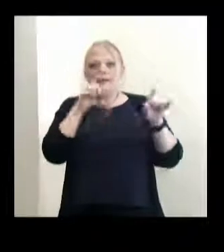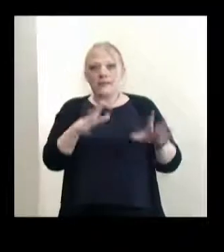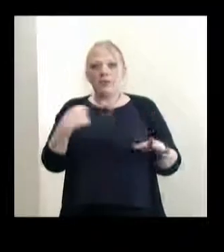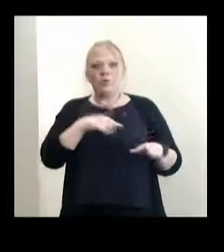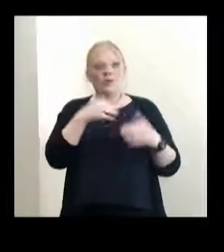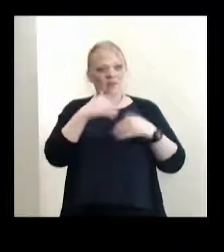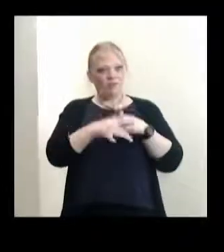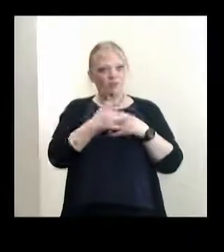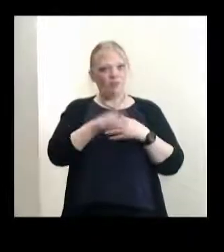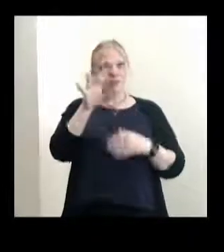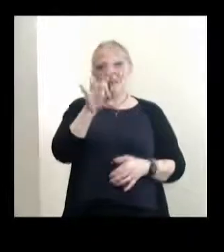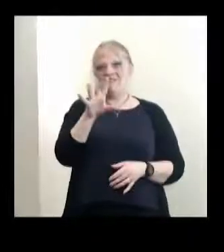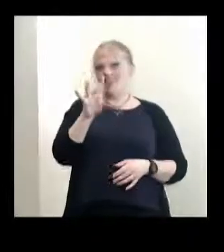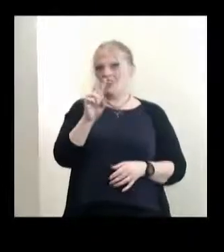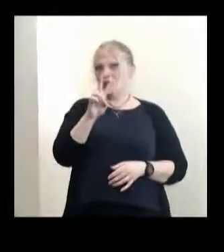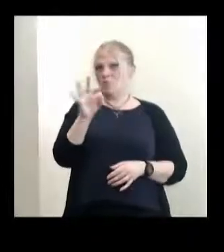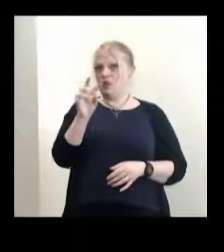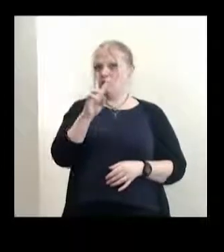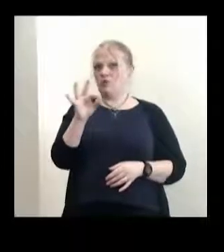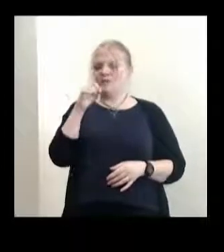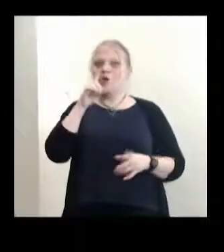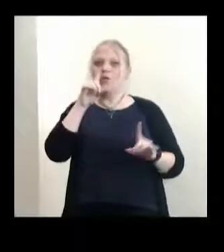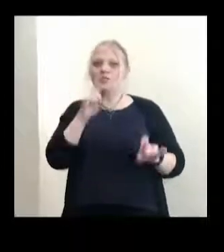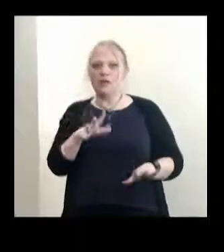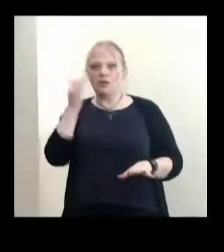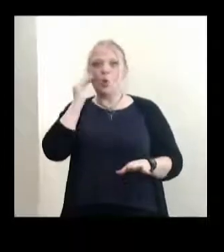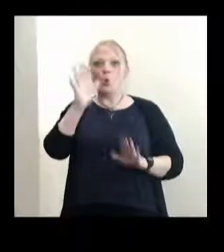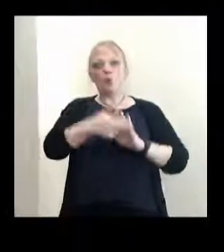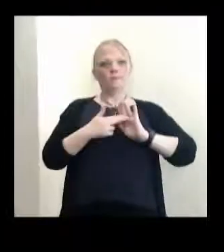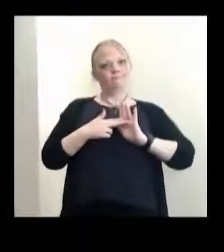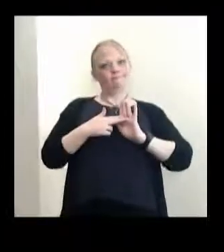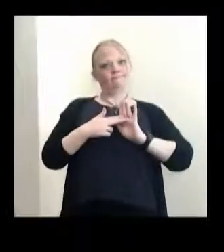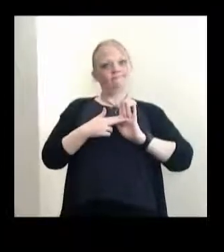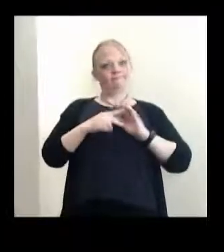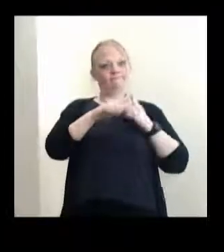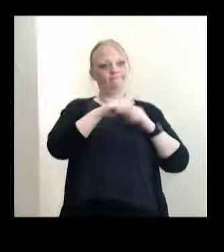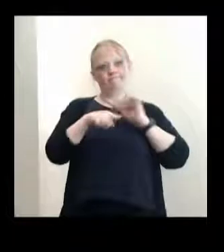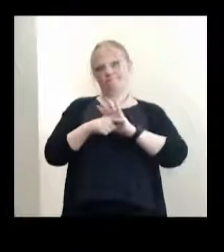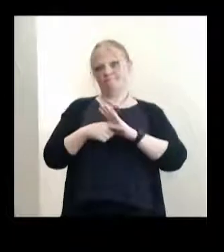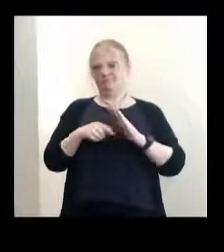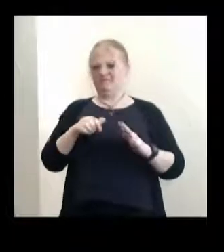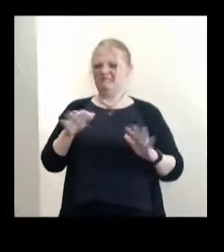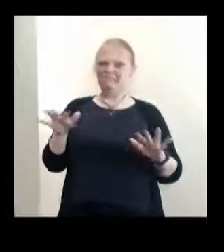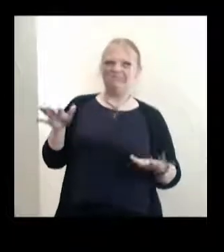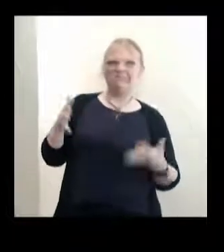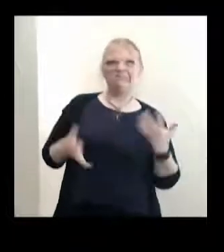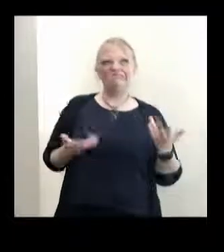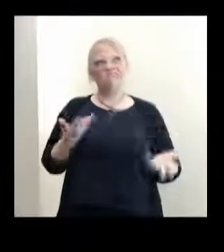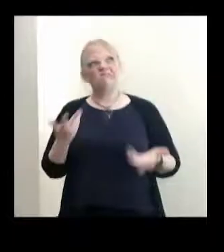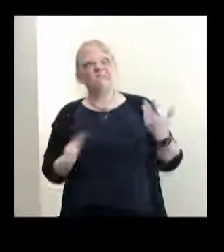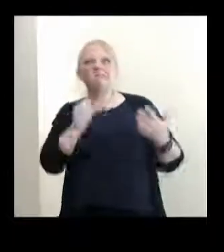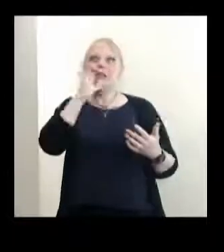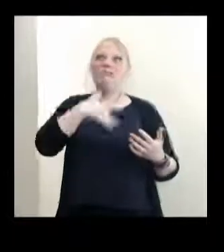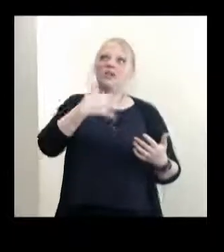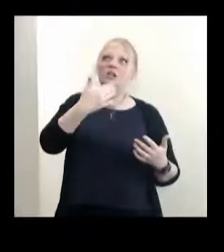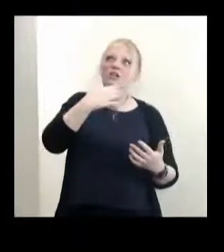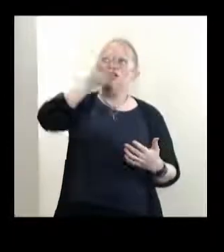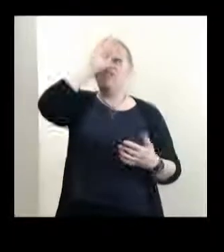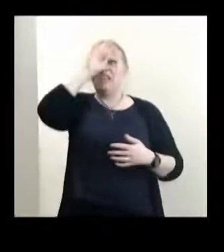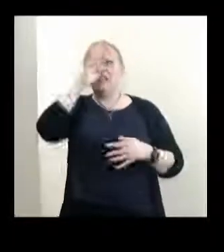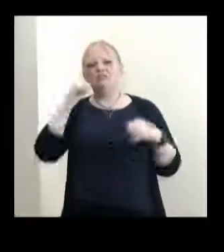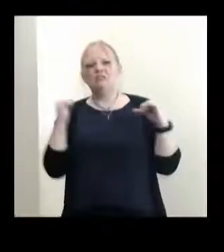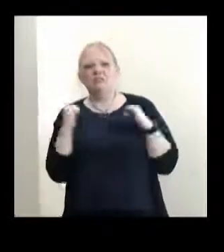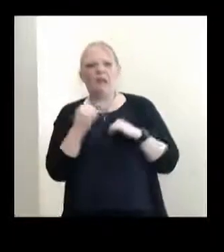Call 858-2929. Know your status. If you're not feeling well, if you got the symptoms of COVID, fever,